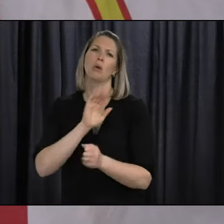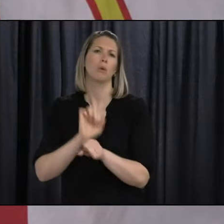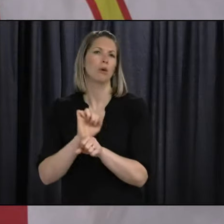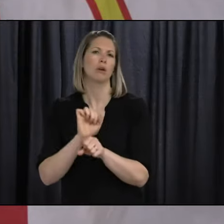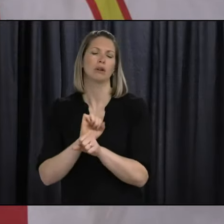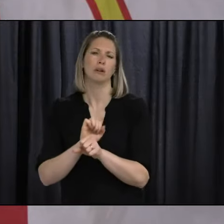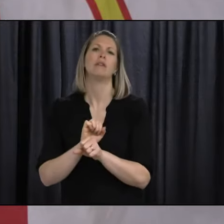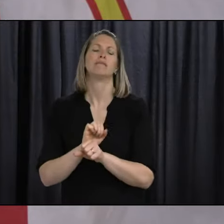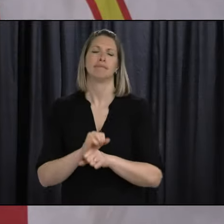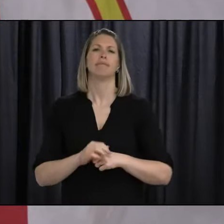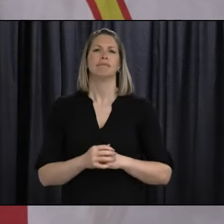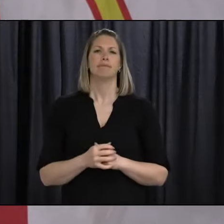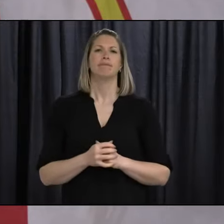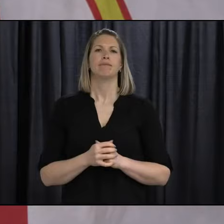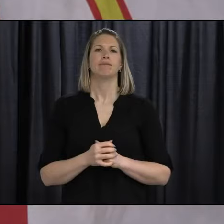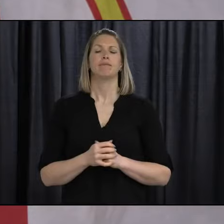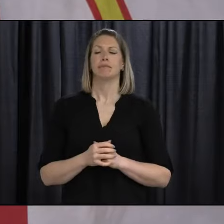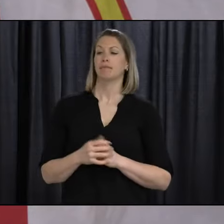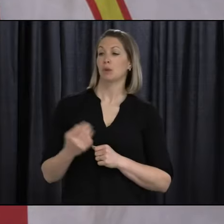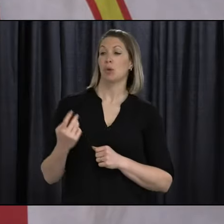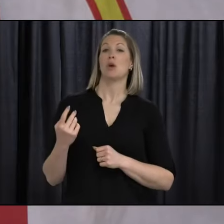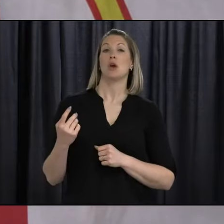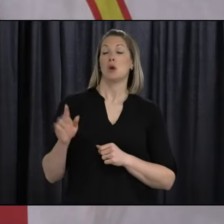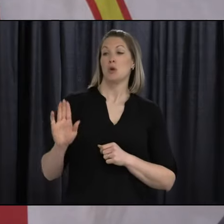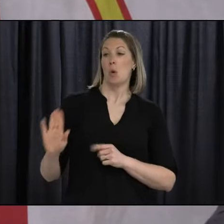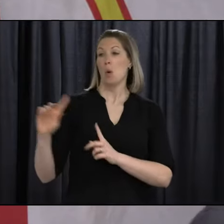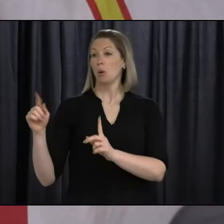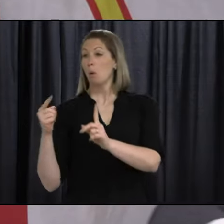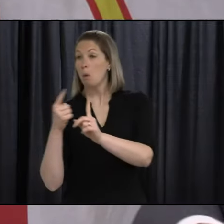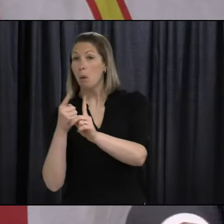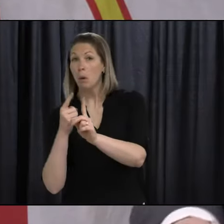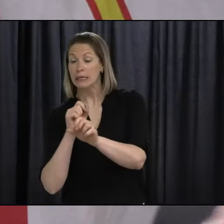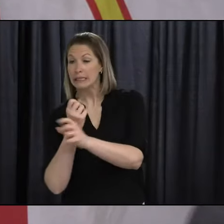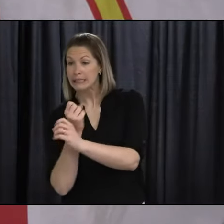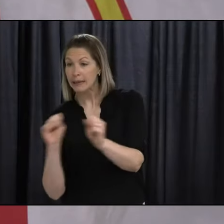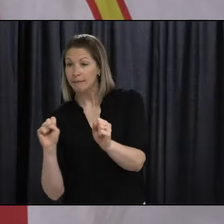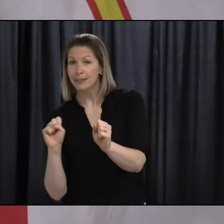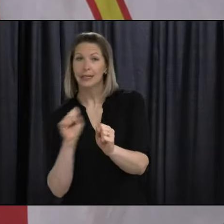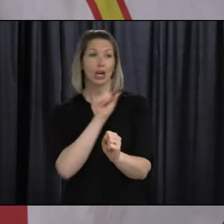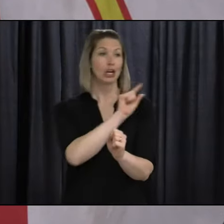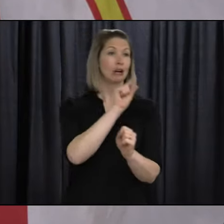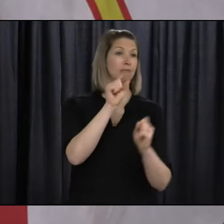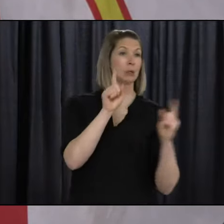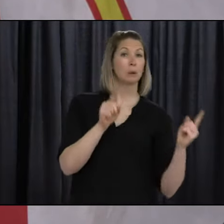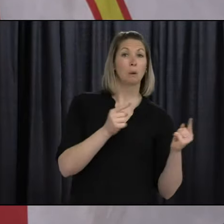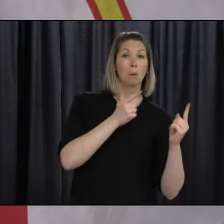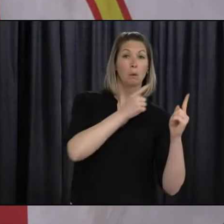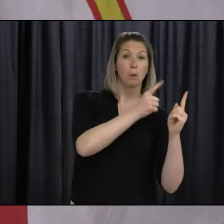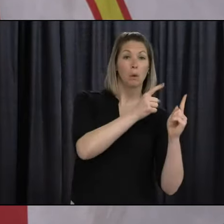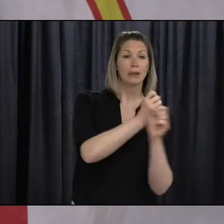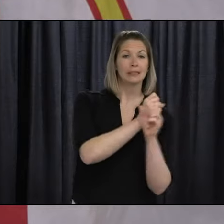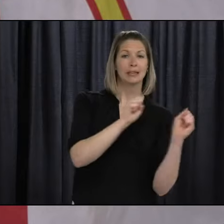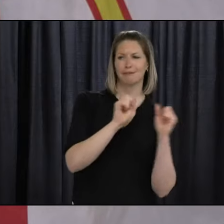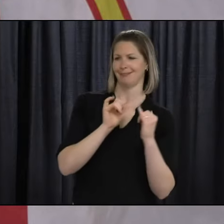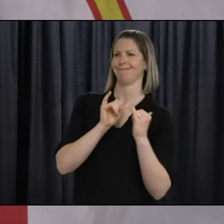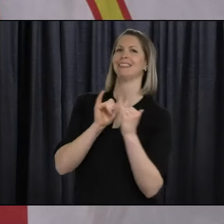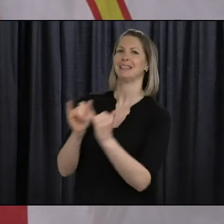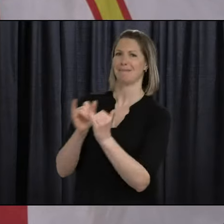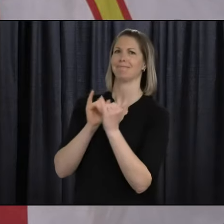time. You share our goal to ensure that the safety and well-being of our children, youth, and their families are front and